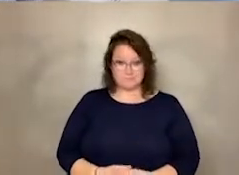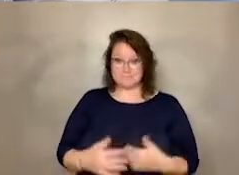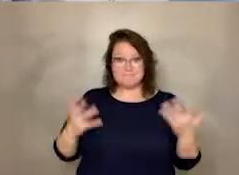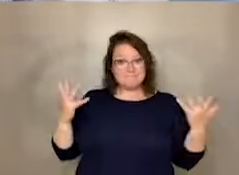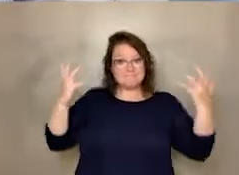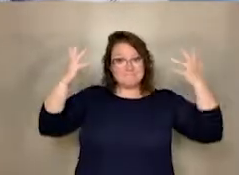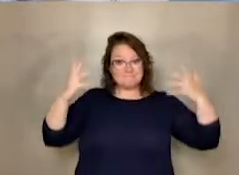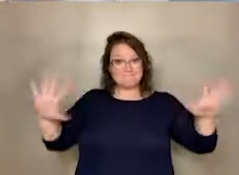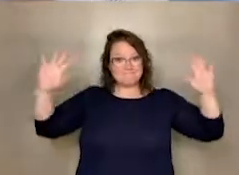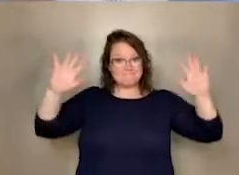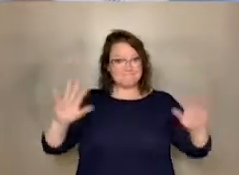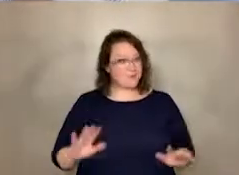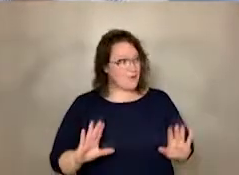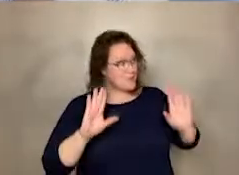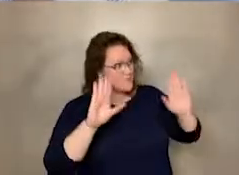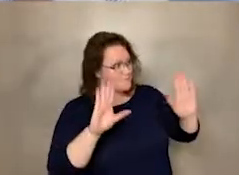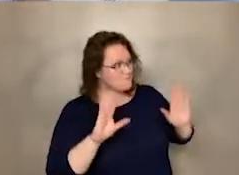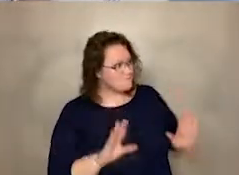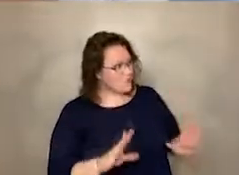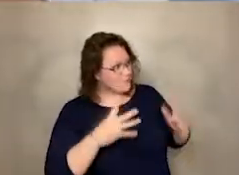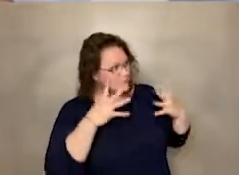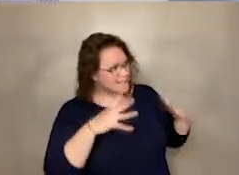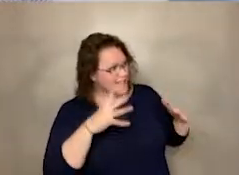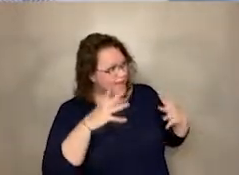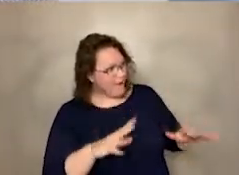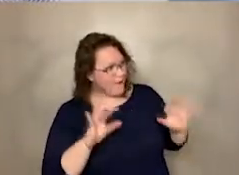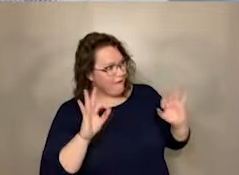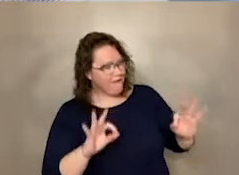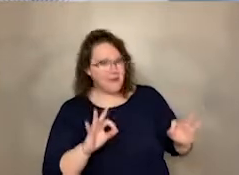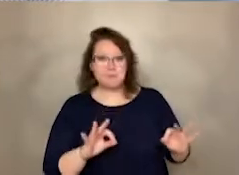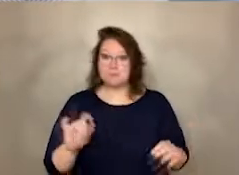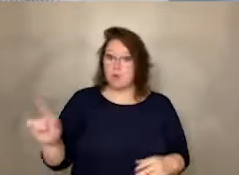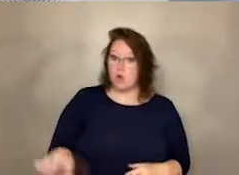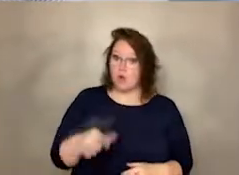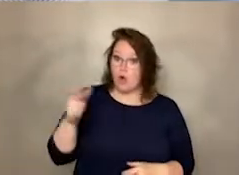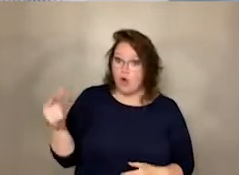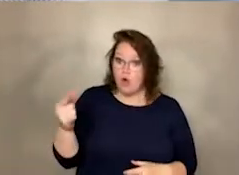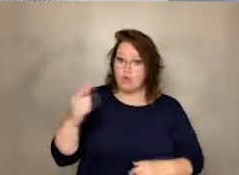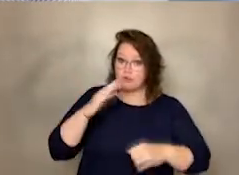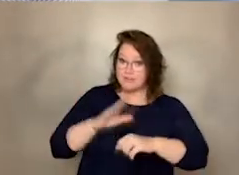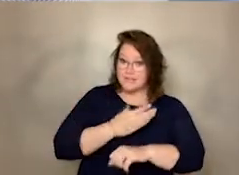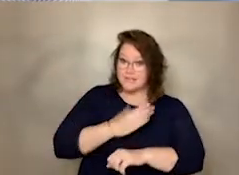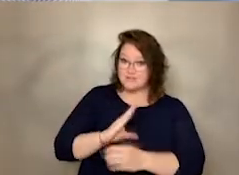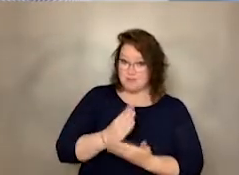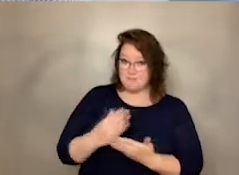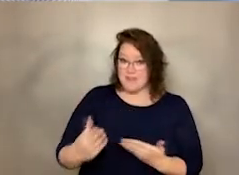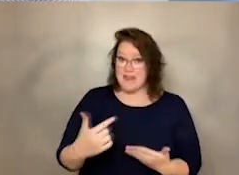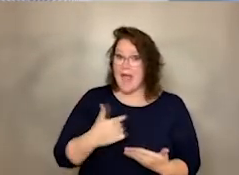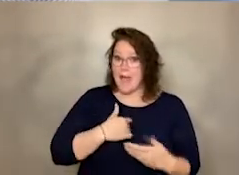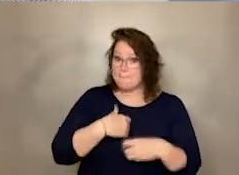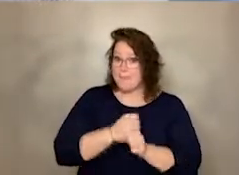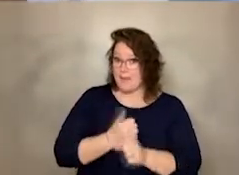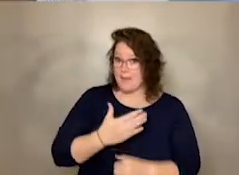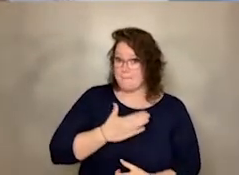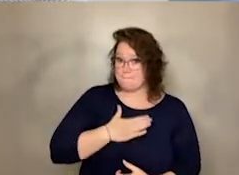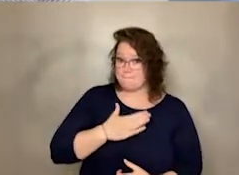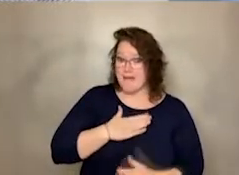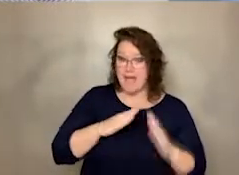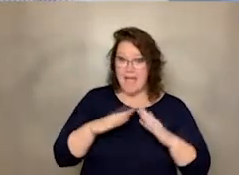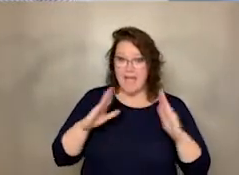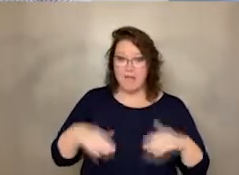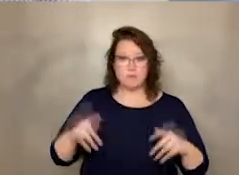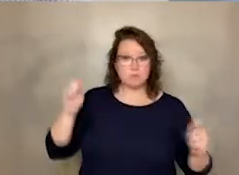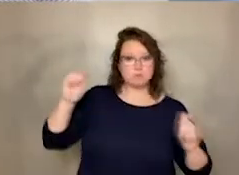There you go. Oh, such wonderful sounds. Another instrument that I make at my house sometimes are shakers, or some people like to